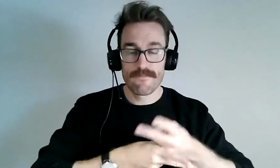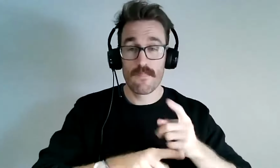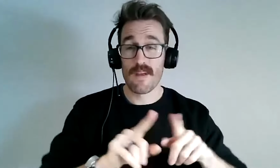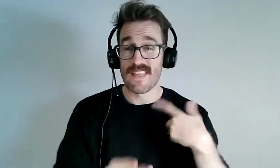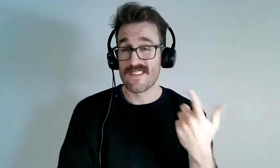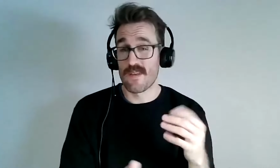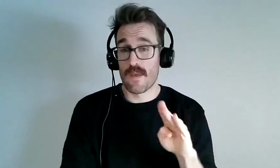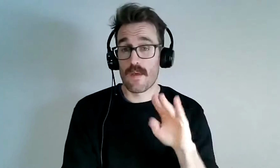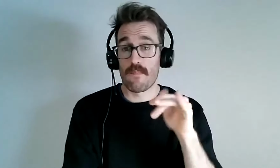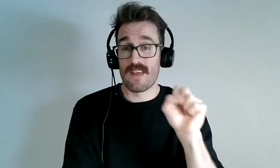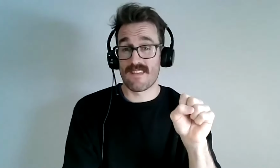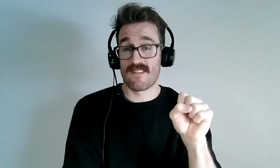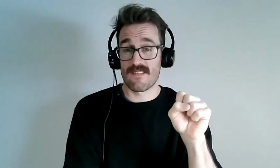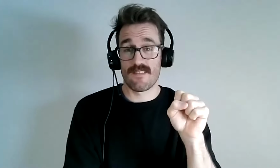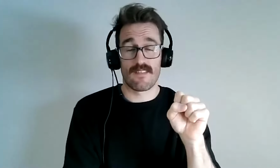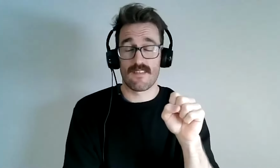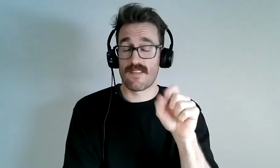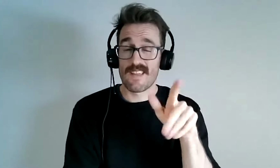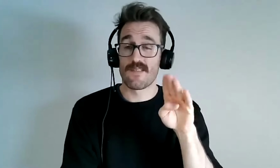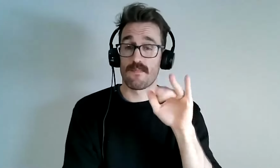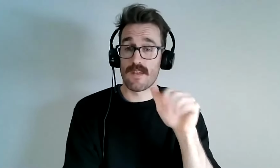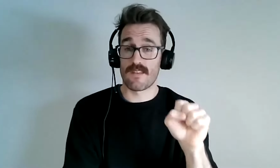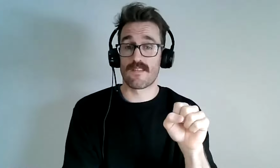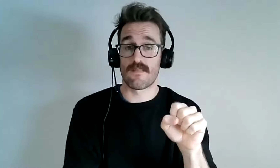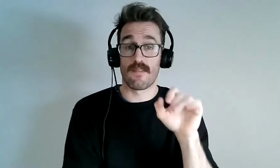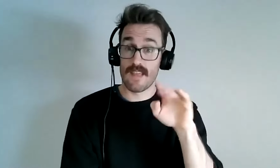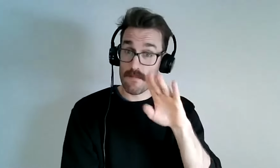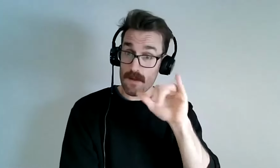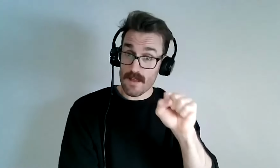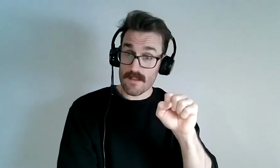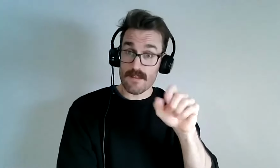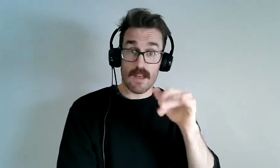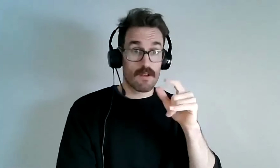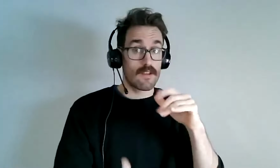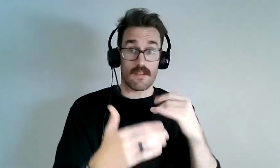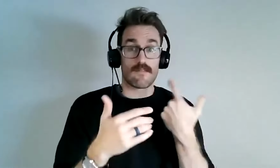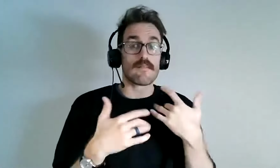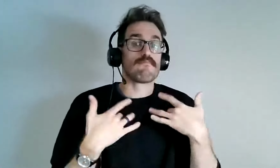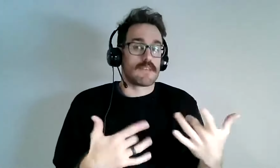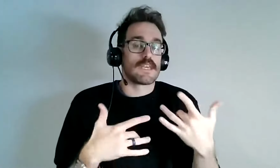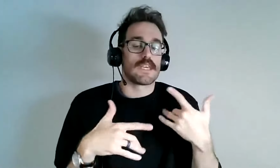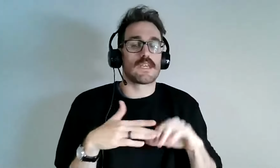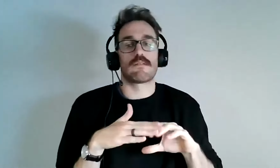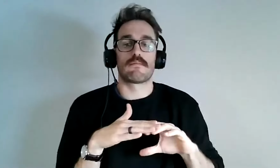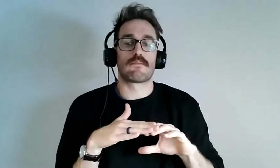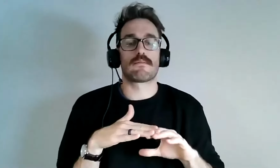we have. And as Margaret Gillis in her talk said, it's gone from that to being overt now. It's way out in the